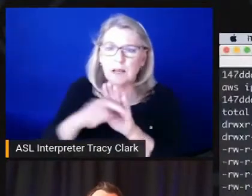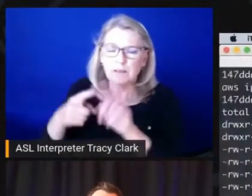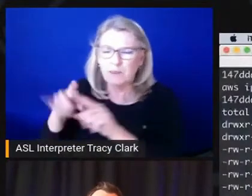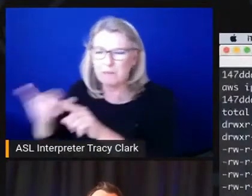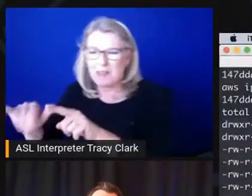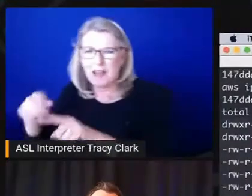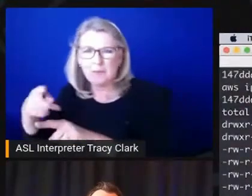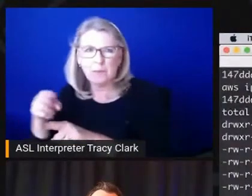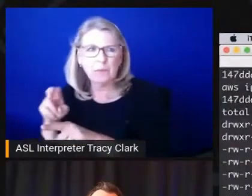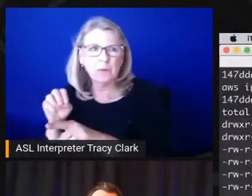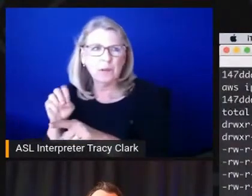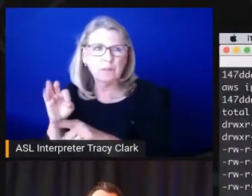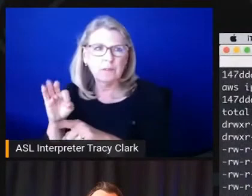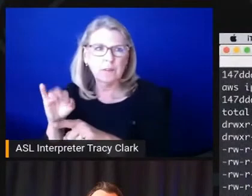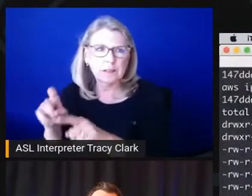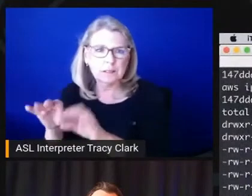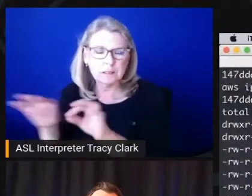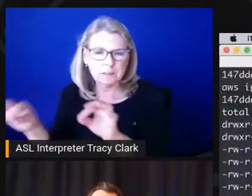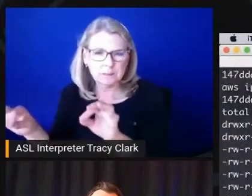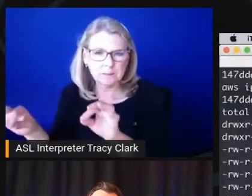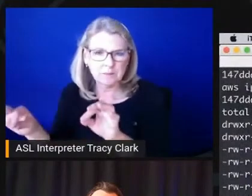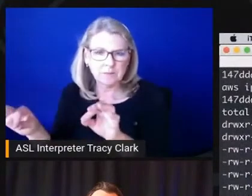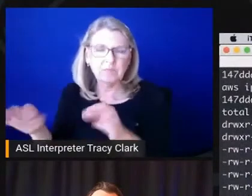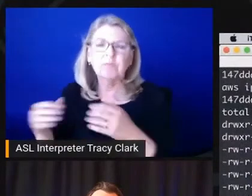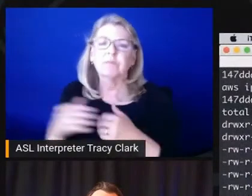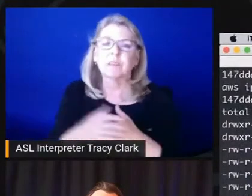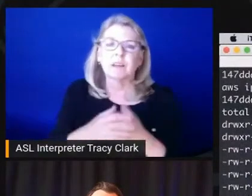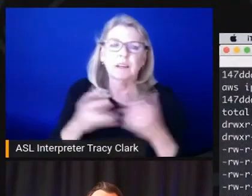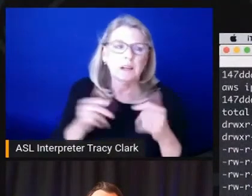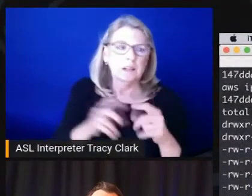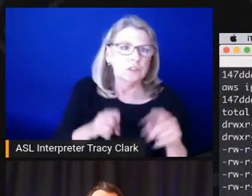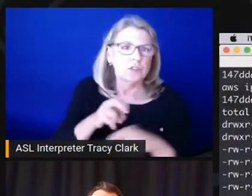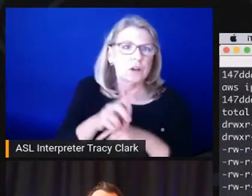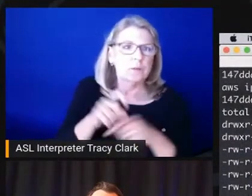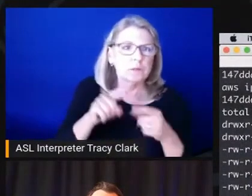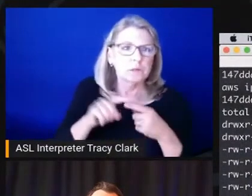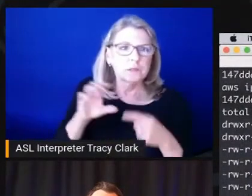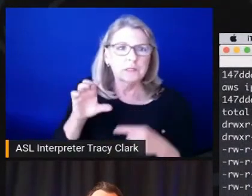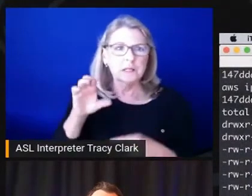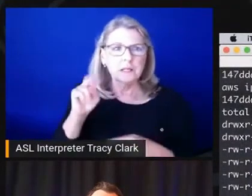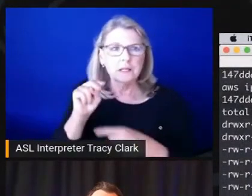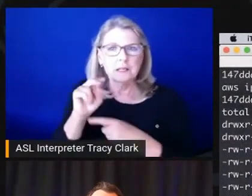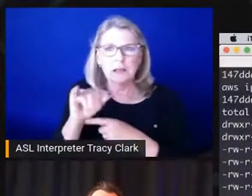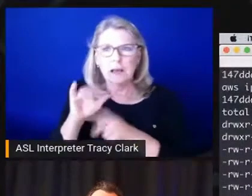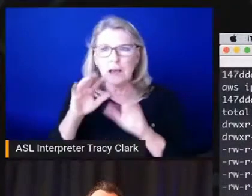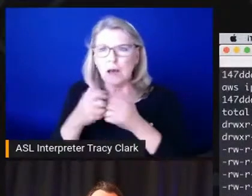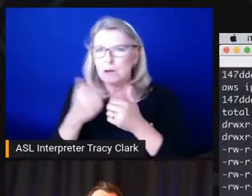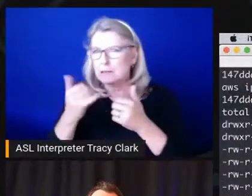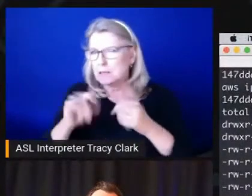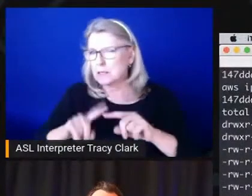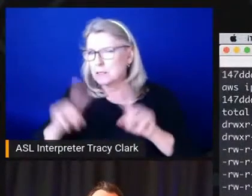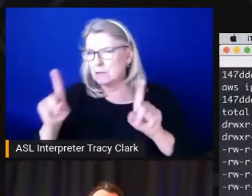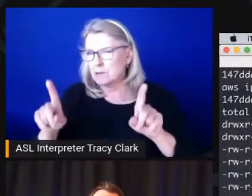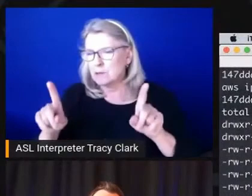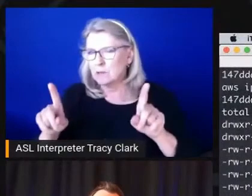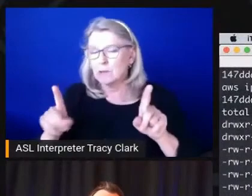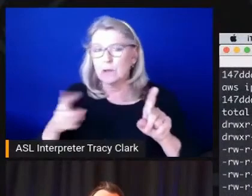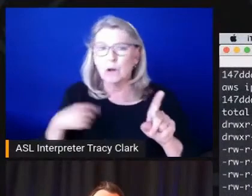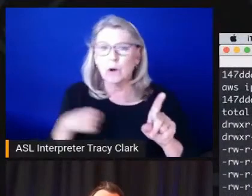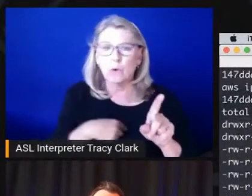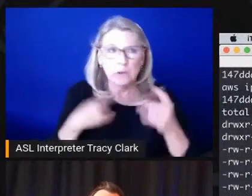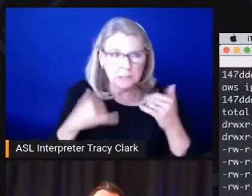to understanding how does CNI differ, right? We still allow pods to be communicating